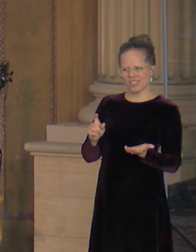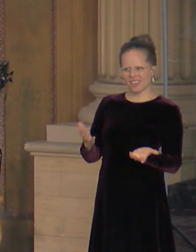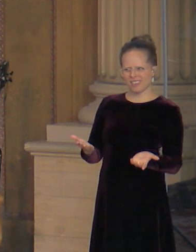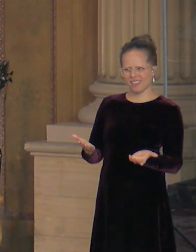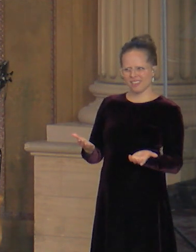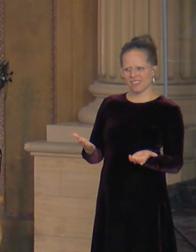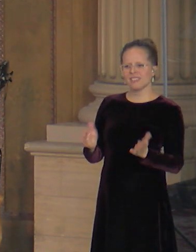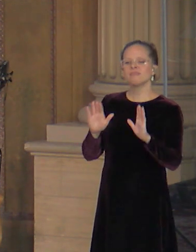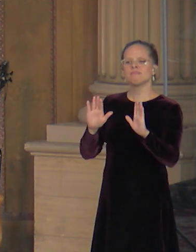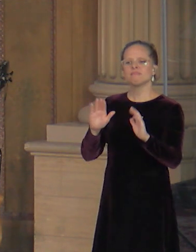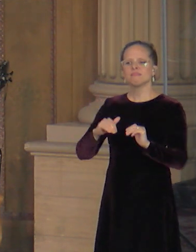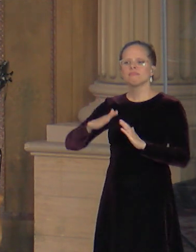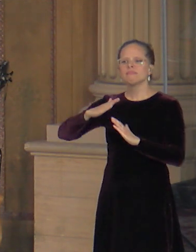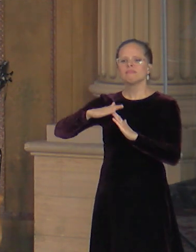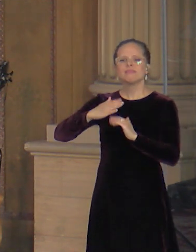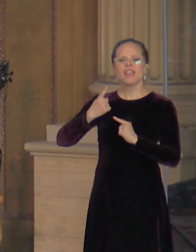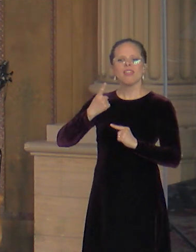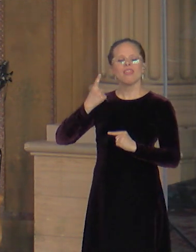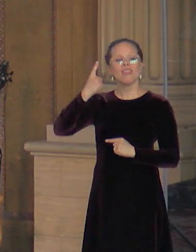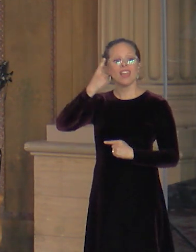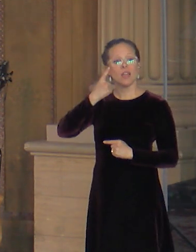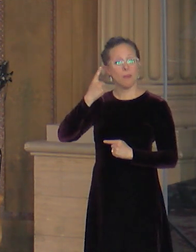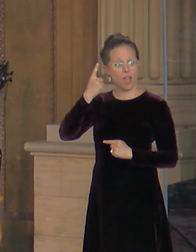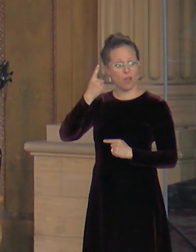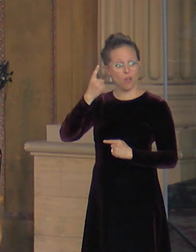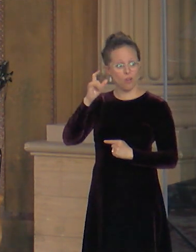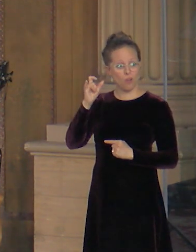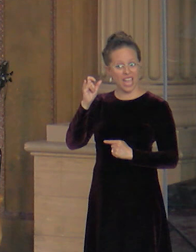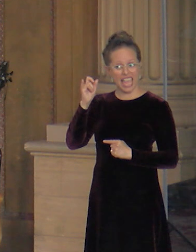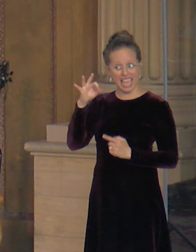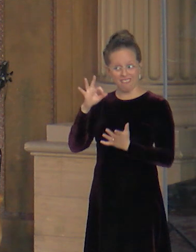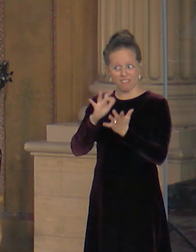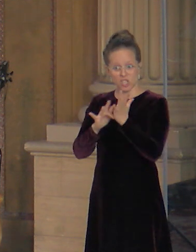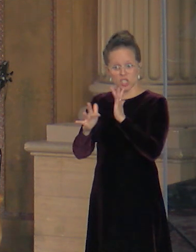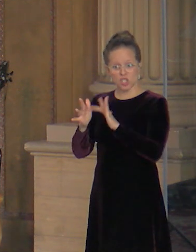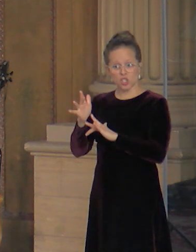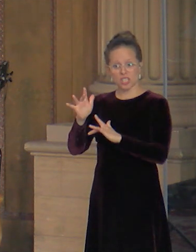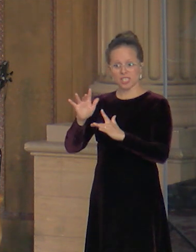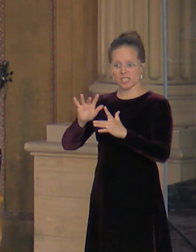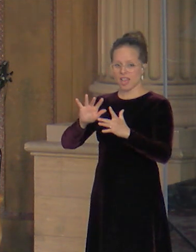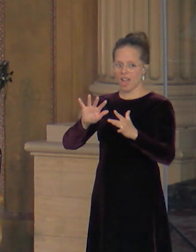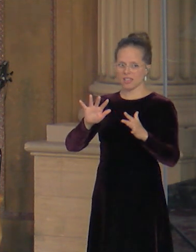well think of all the good that Jesus could do for the world if he started to rule